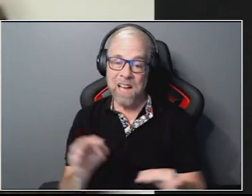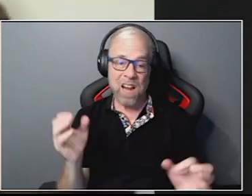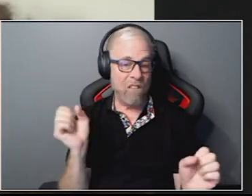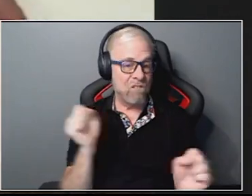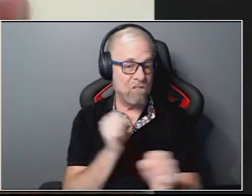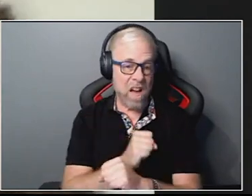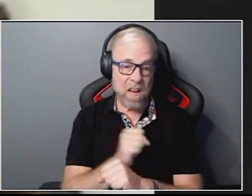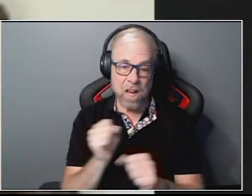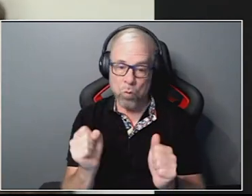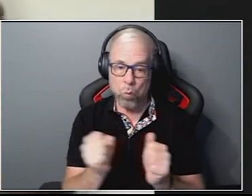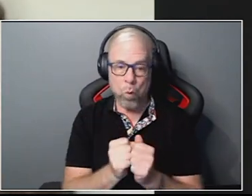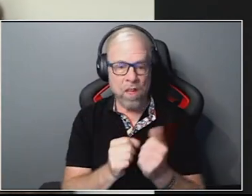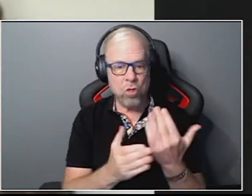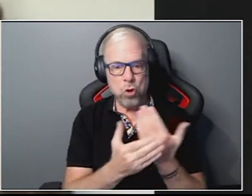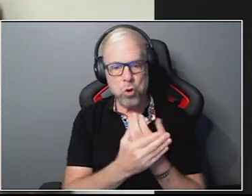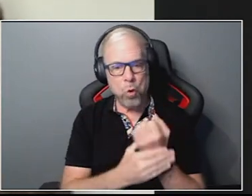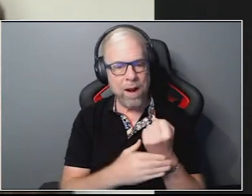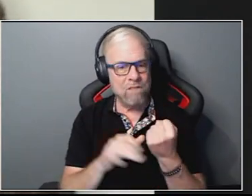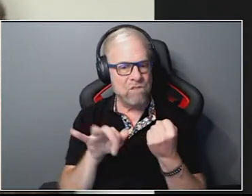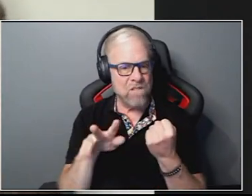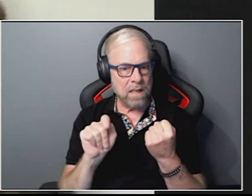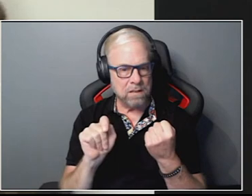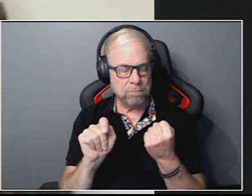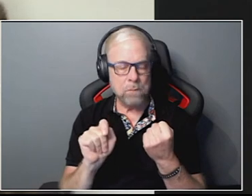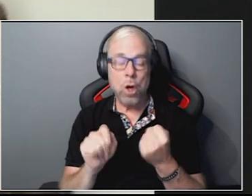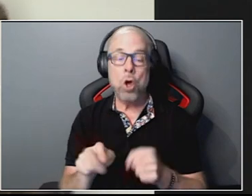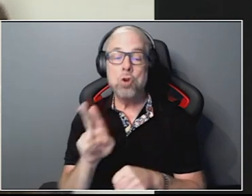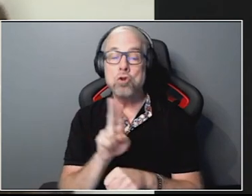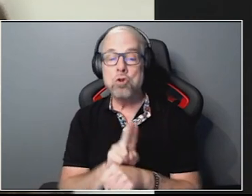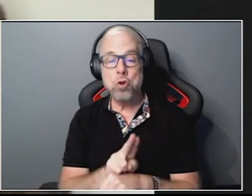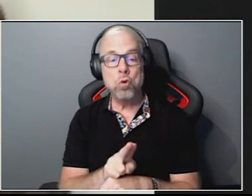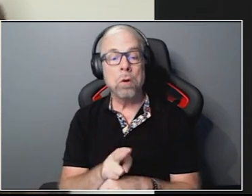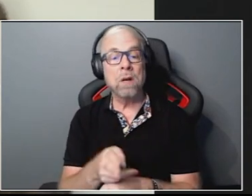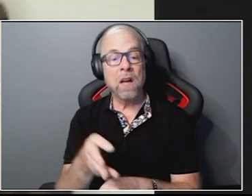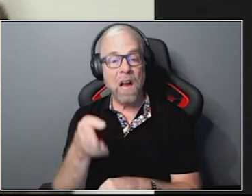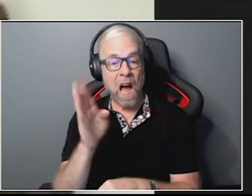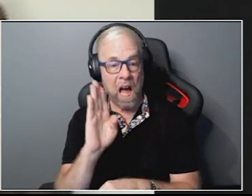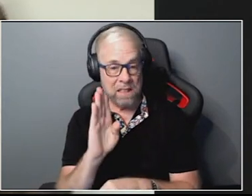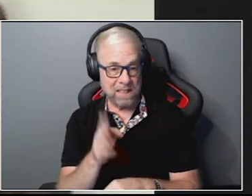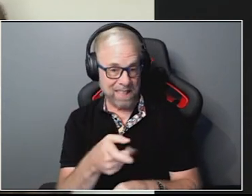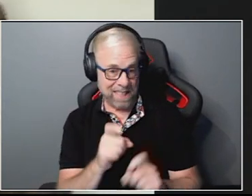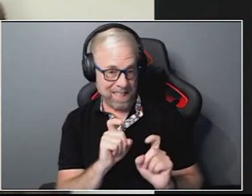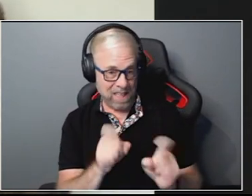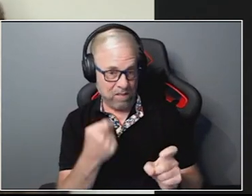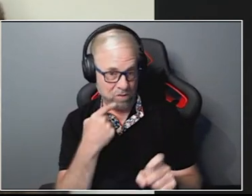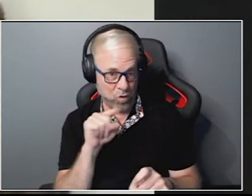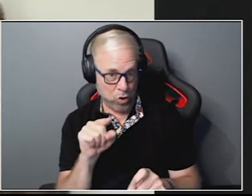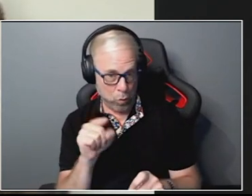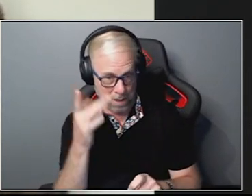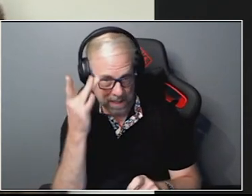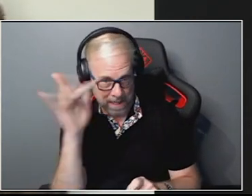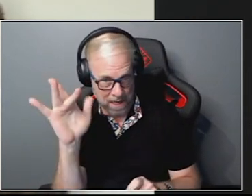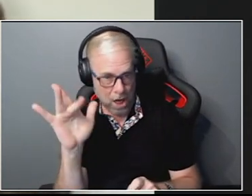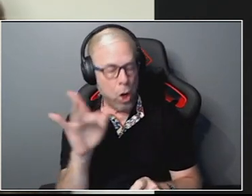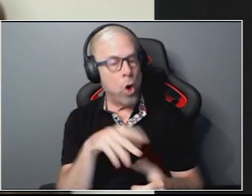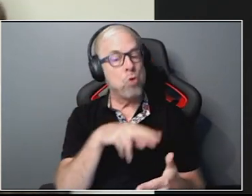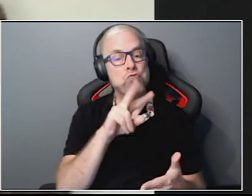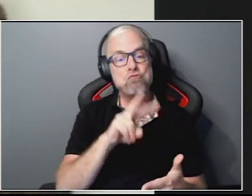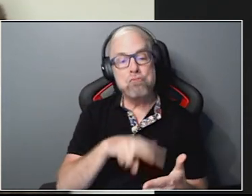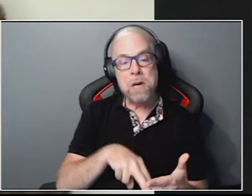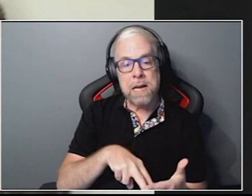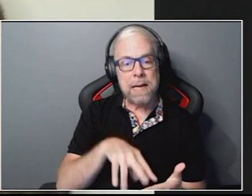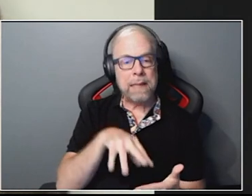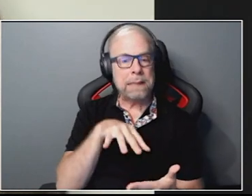use the gift that God has given you with your intelligence. Read, study the people that you come in contact with,